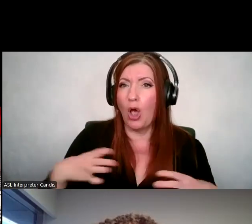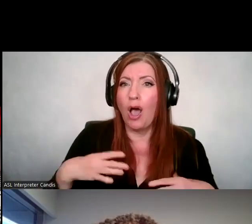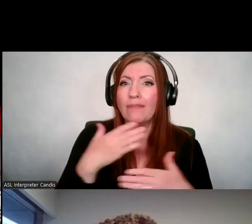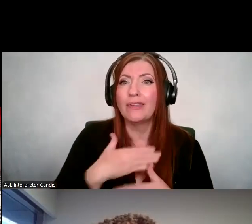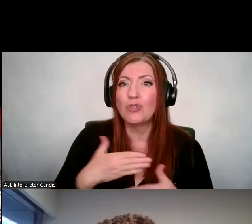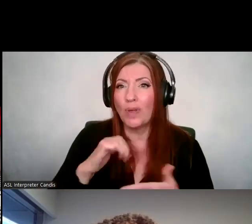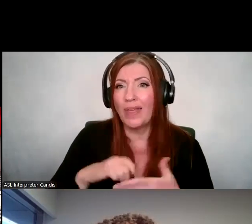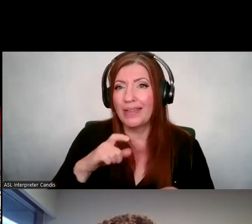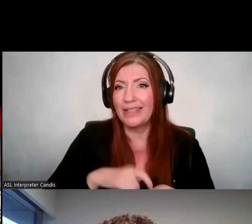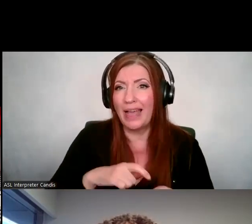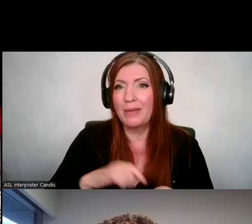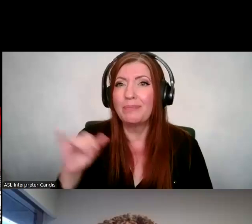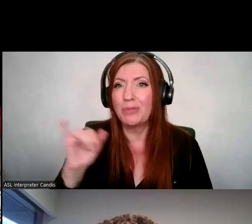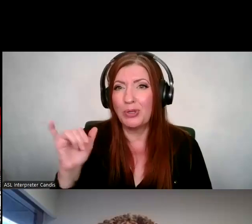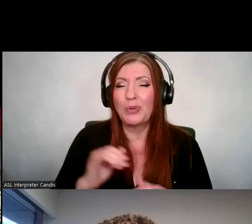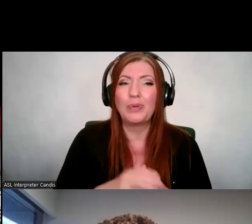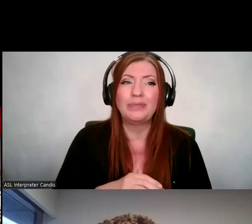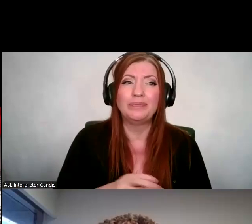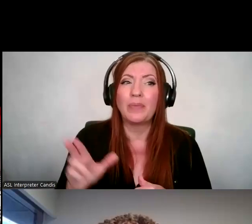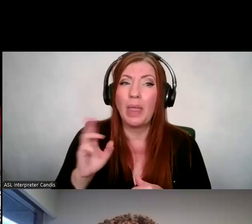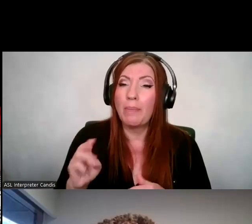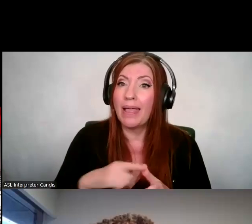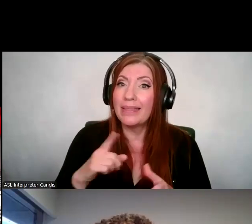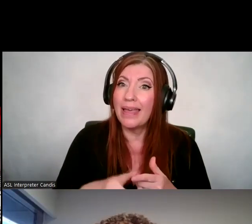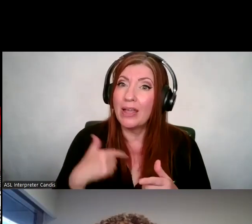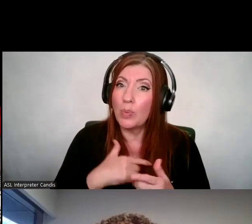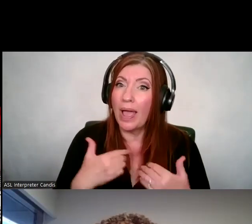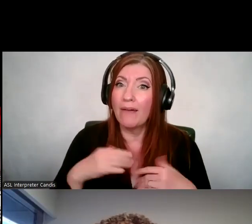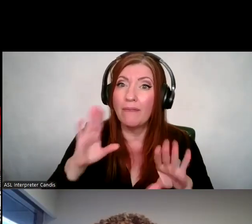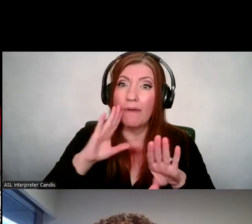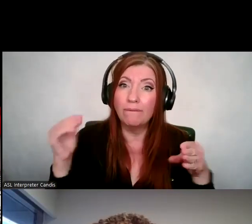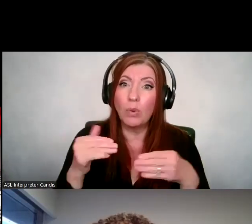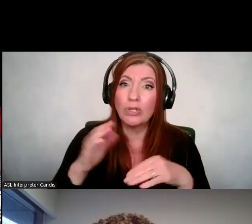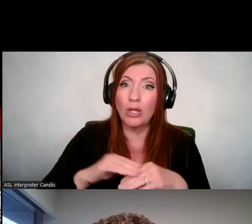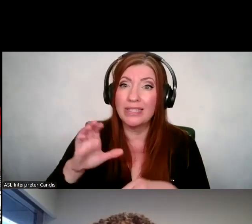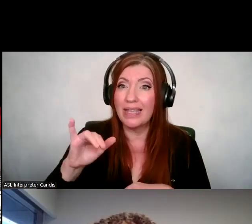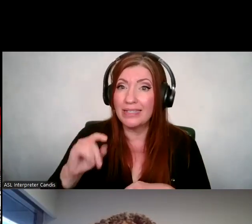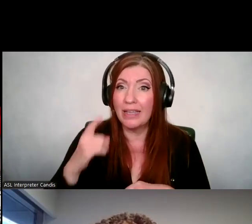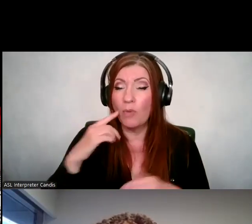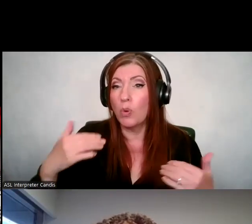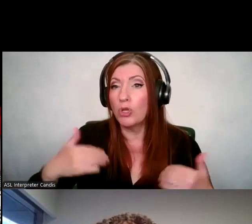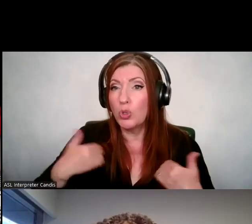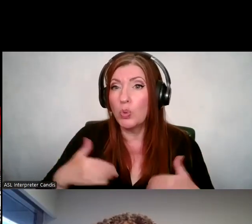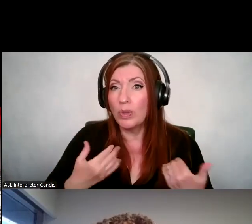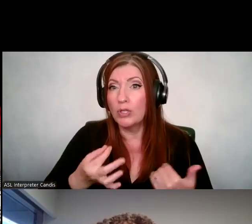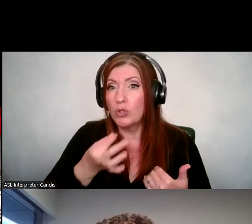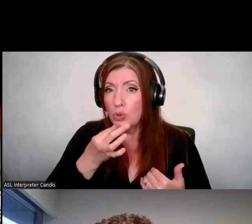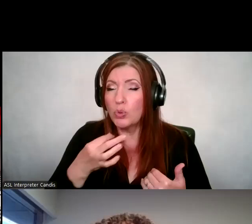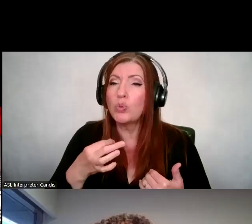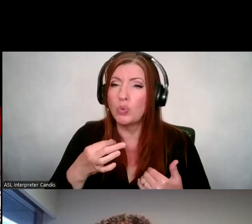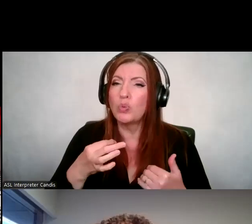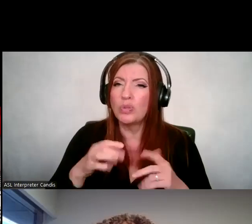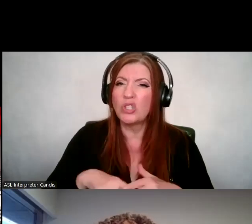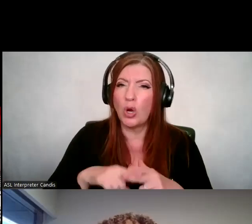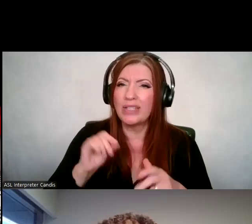time as well. And then we have a focus on CIT for youth coming up when we return on December 4th.